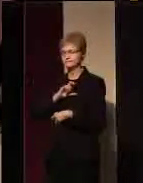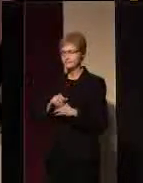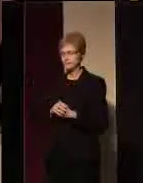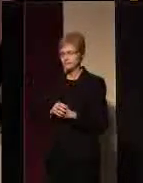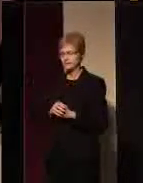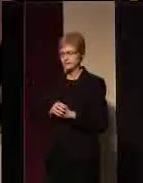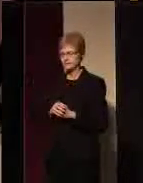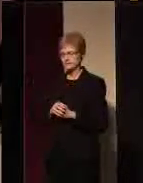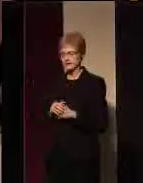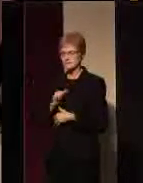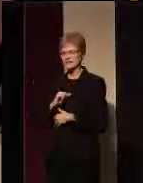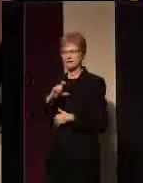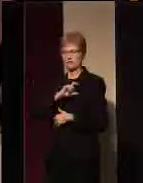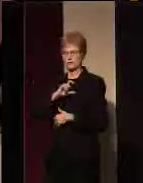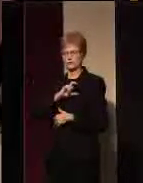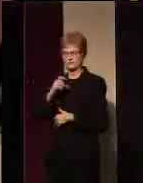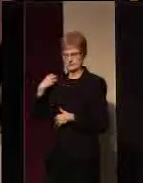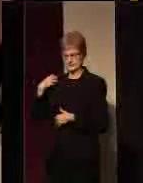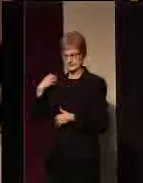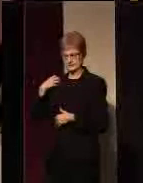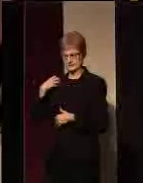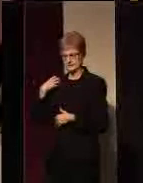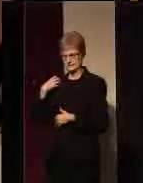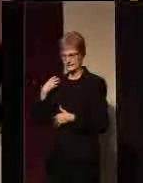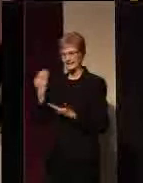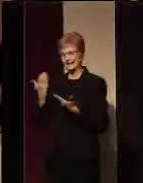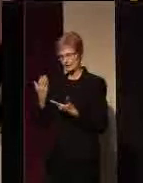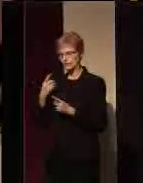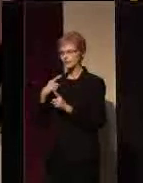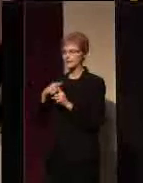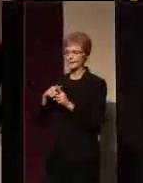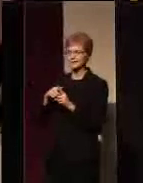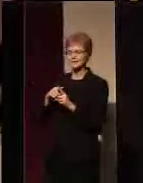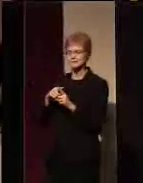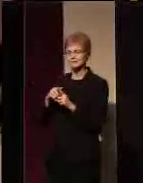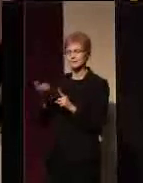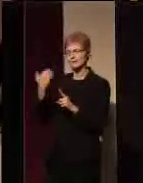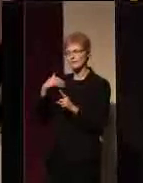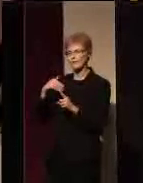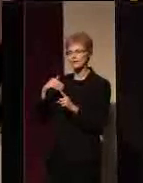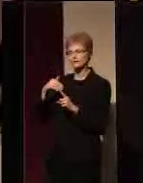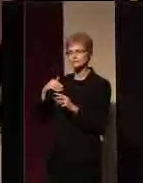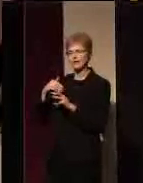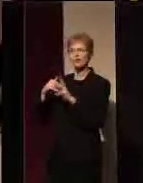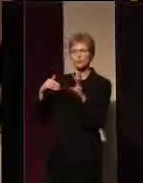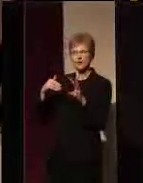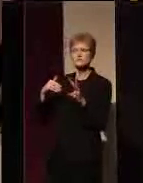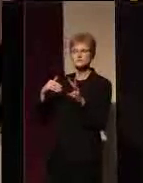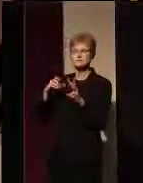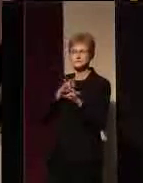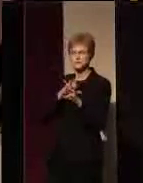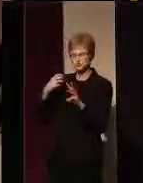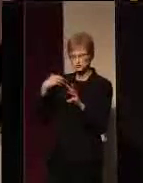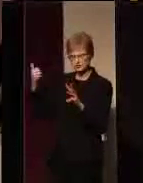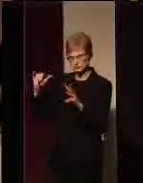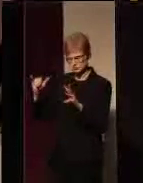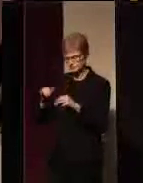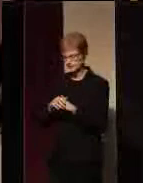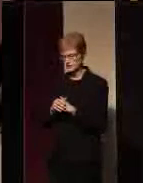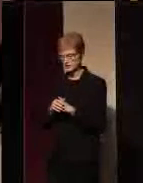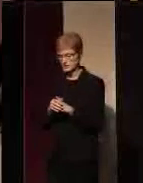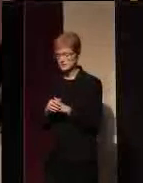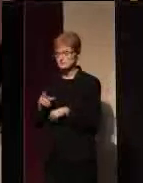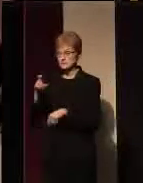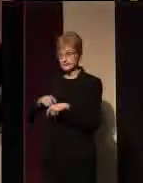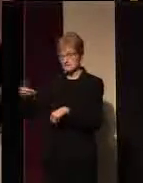As a law enforcement administrator, both here and then I was a police chief out a little farther west for a while, when we hire